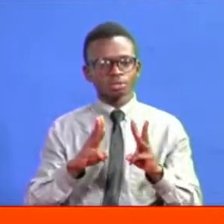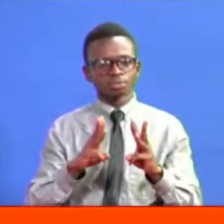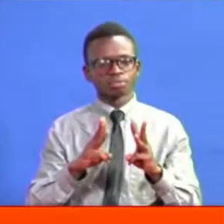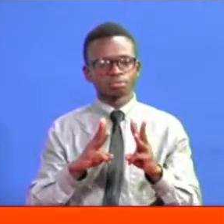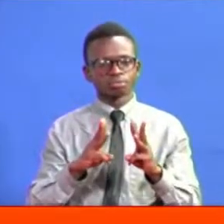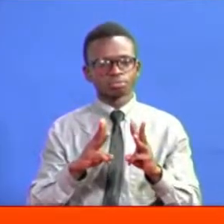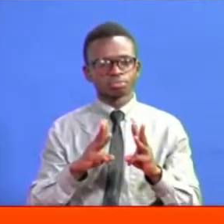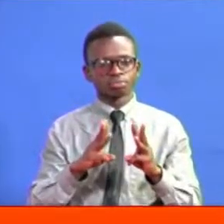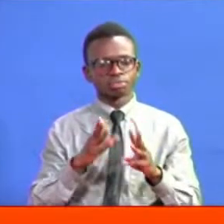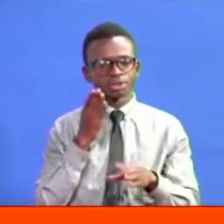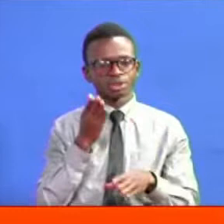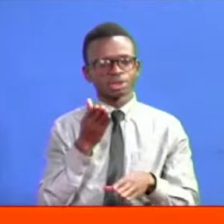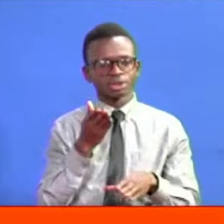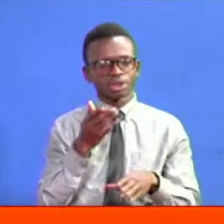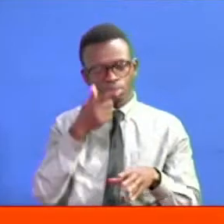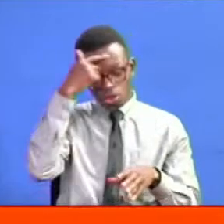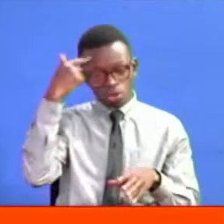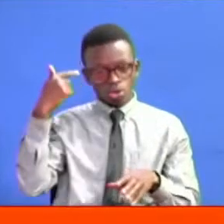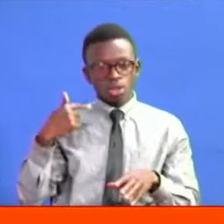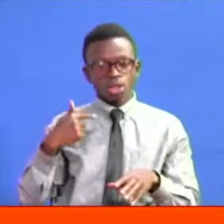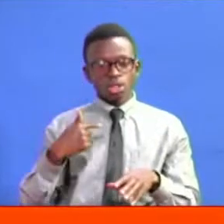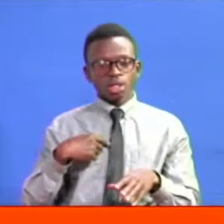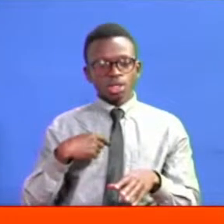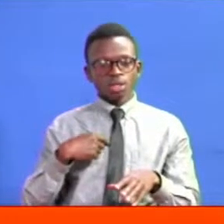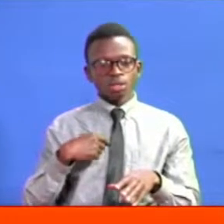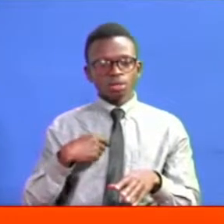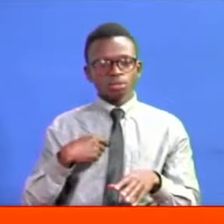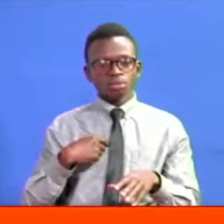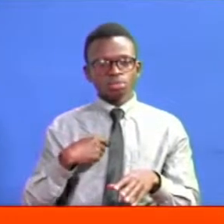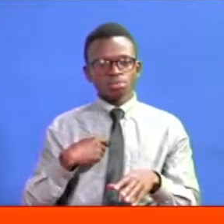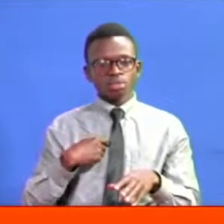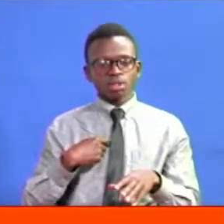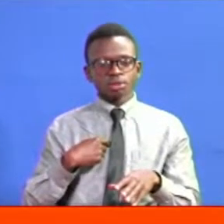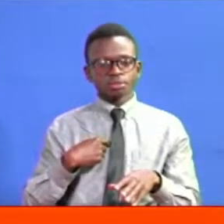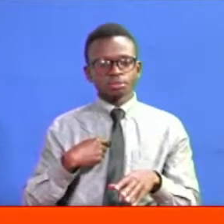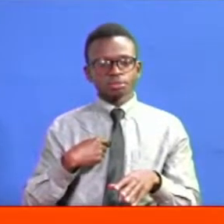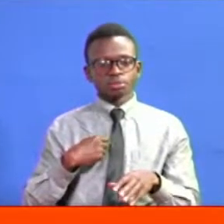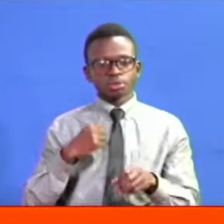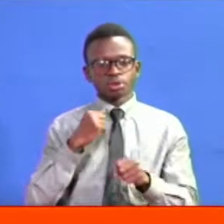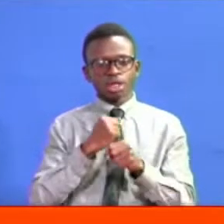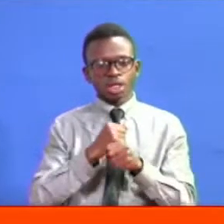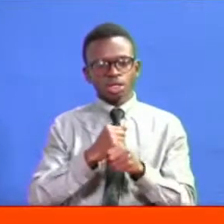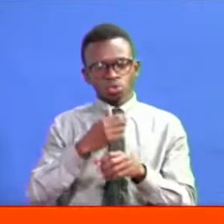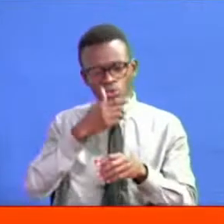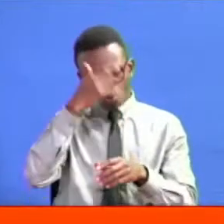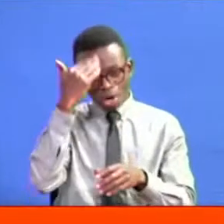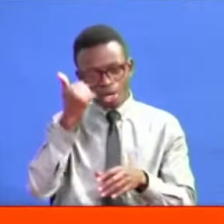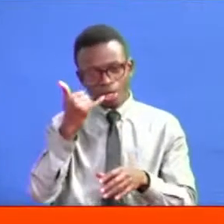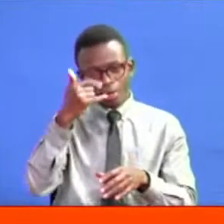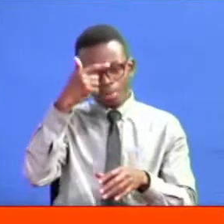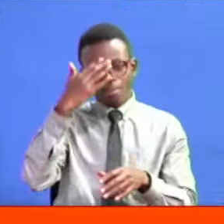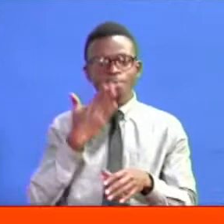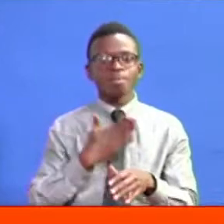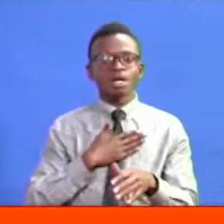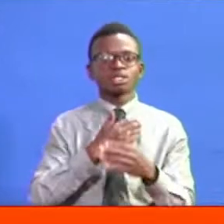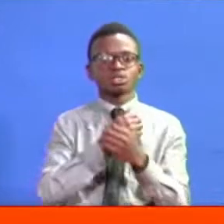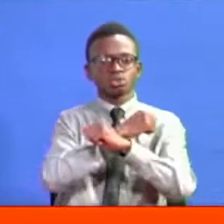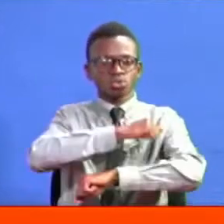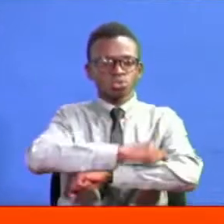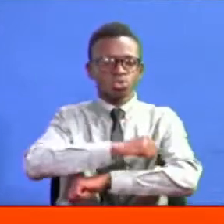because I'm inspired by my own life, by my own surrounding, by my high school and what I experienced